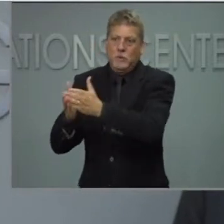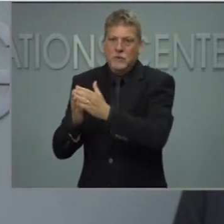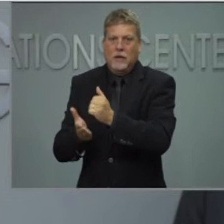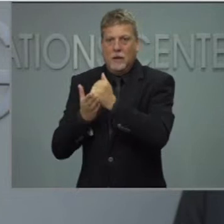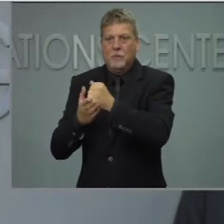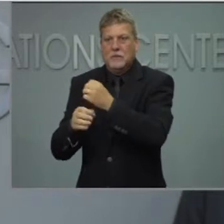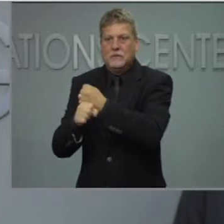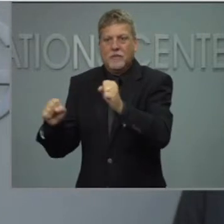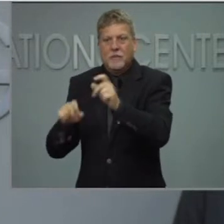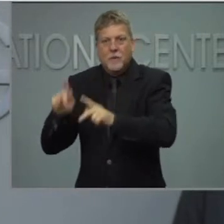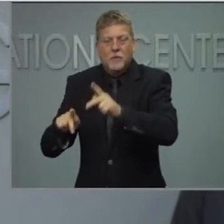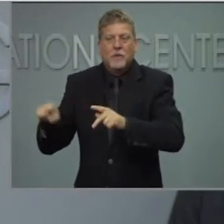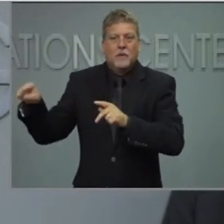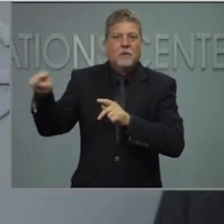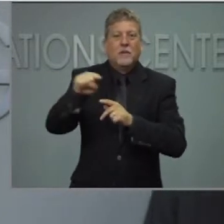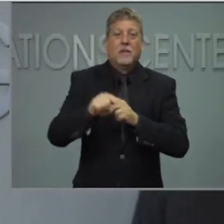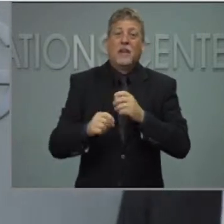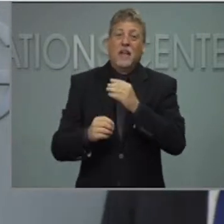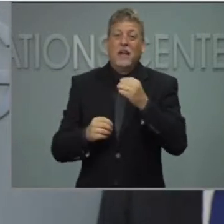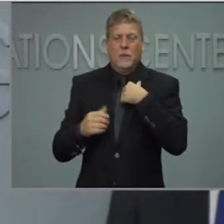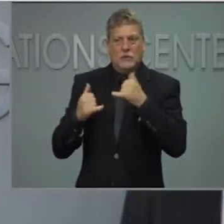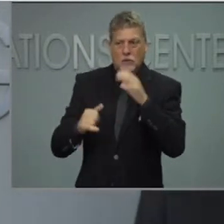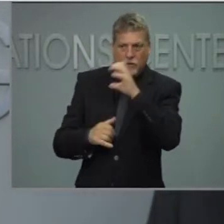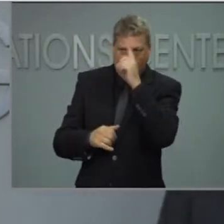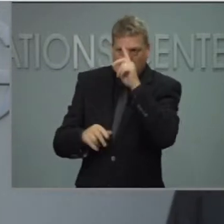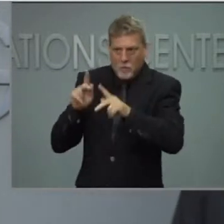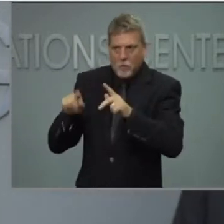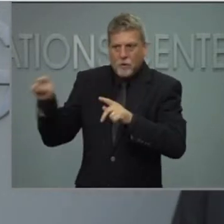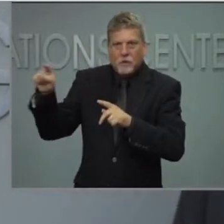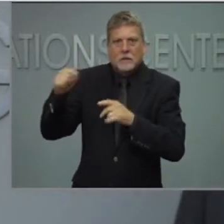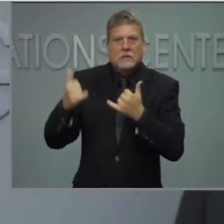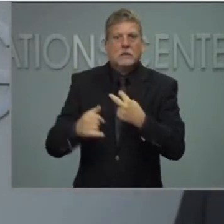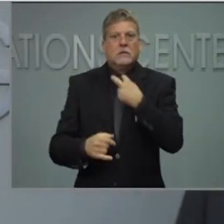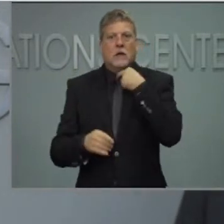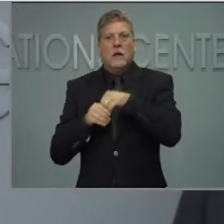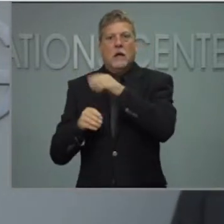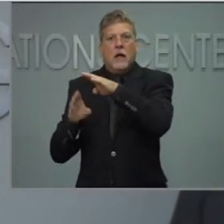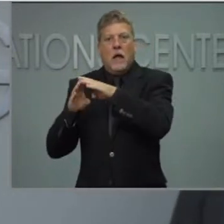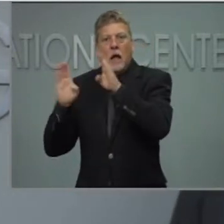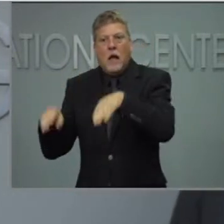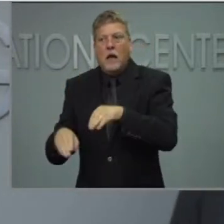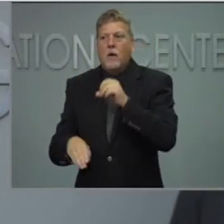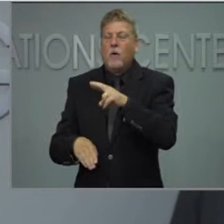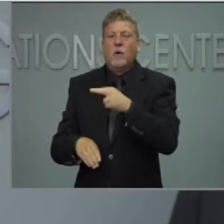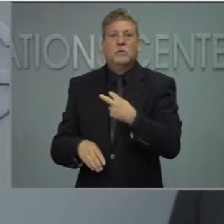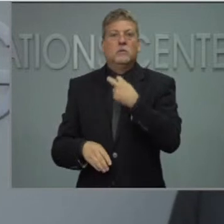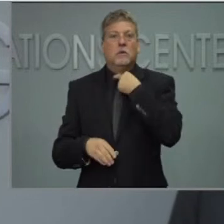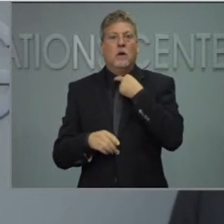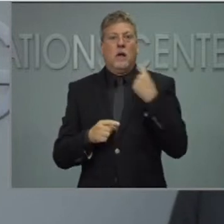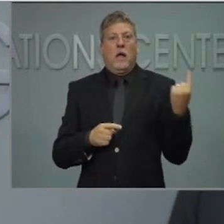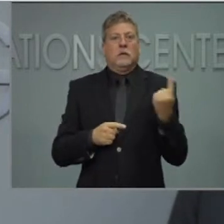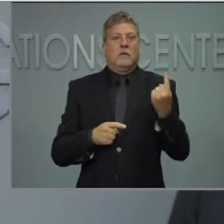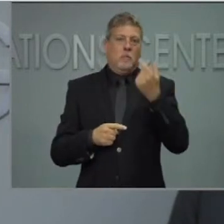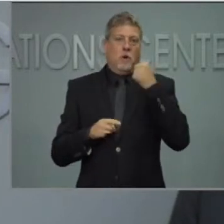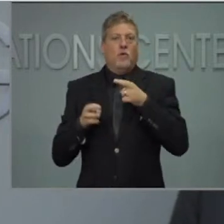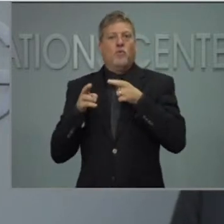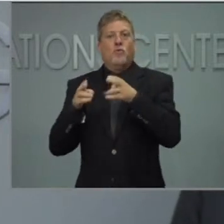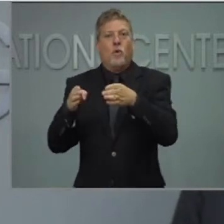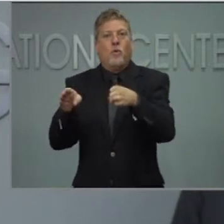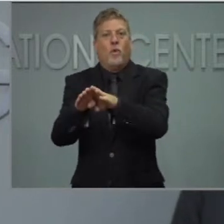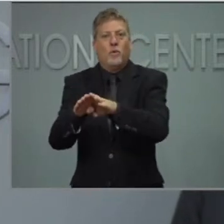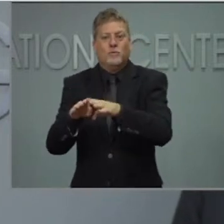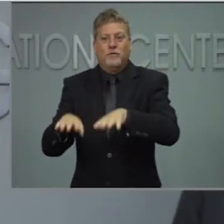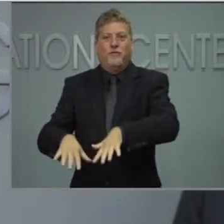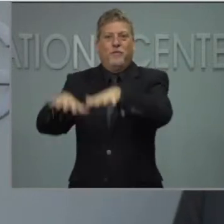are in structures or are somehow cut off from main roads. So it is still very much active response